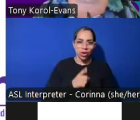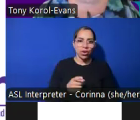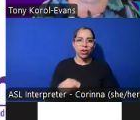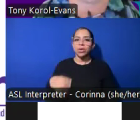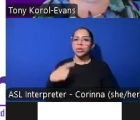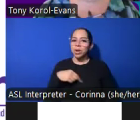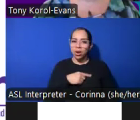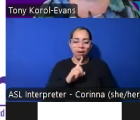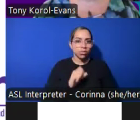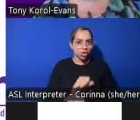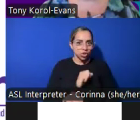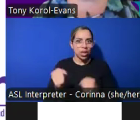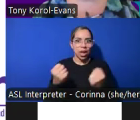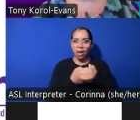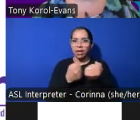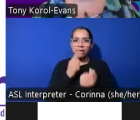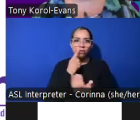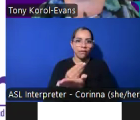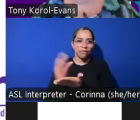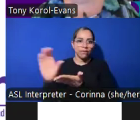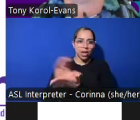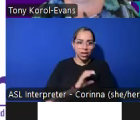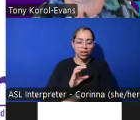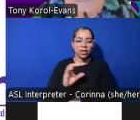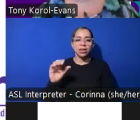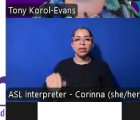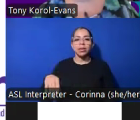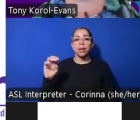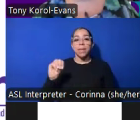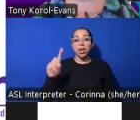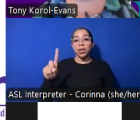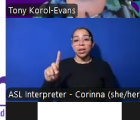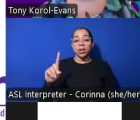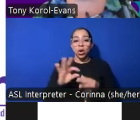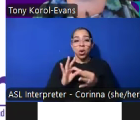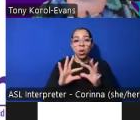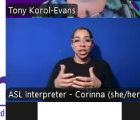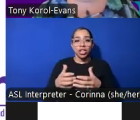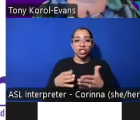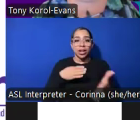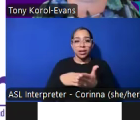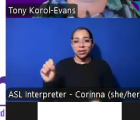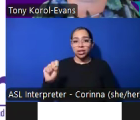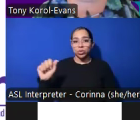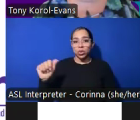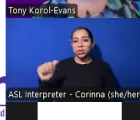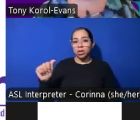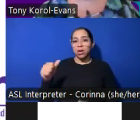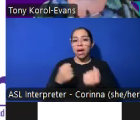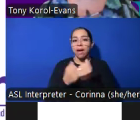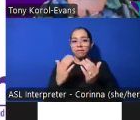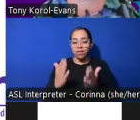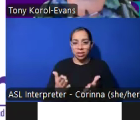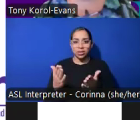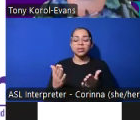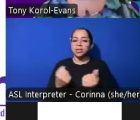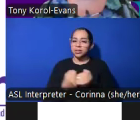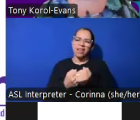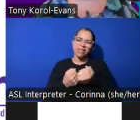Annapolis. The Maryland Coalition Against Sexual Assault advocates for funding in Annapolis. We